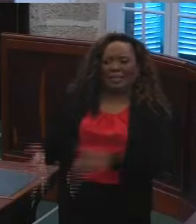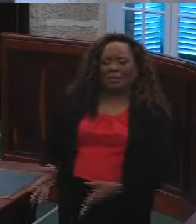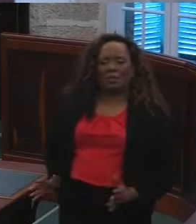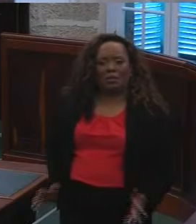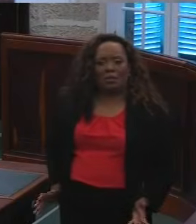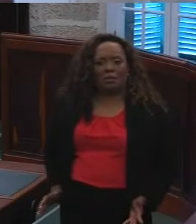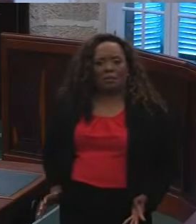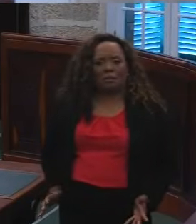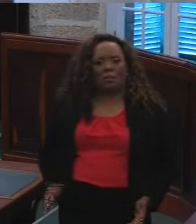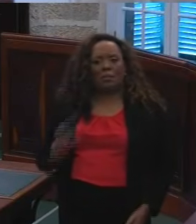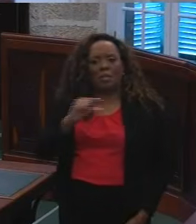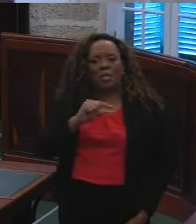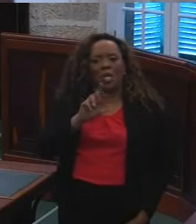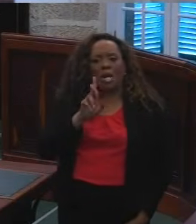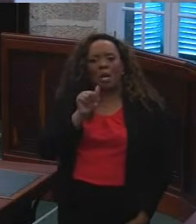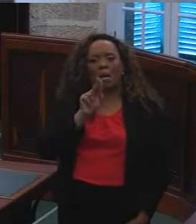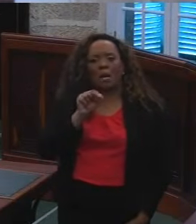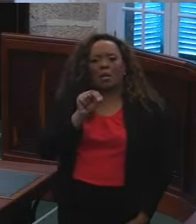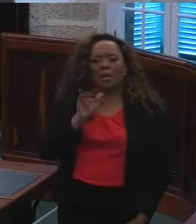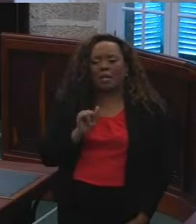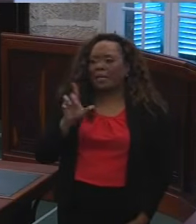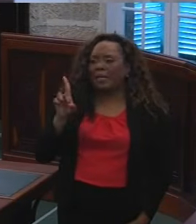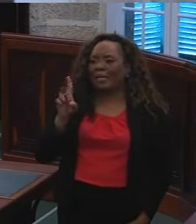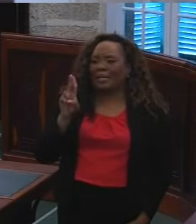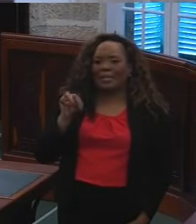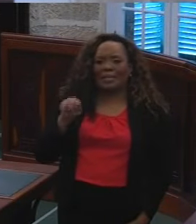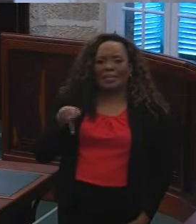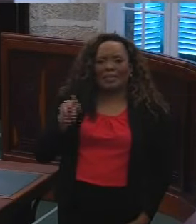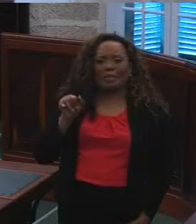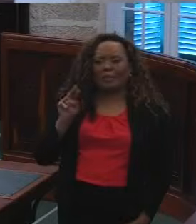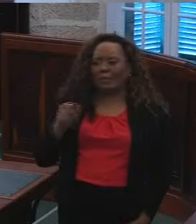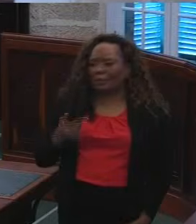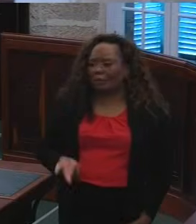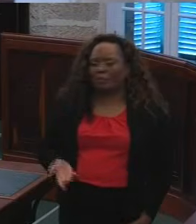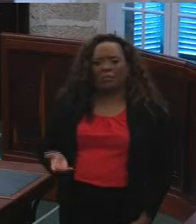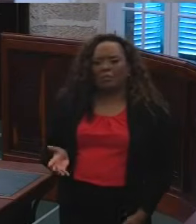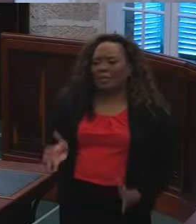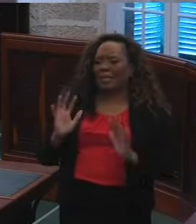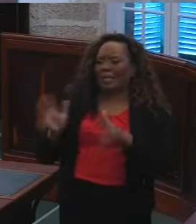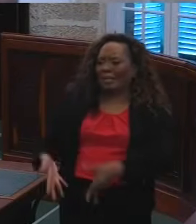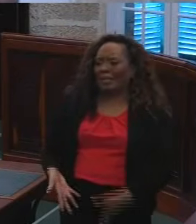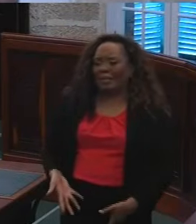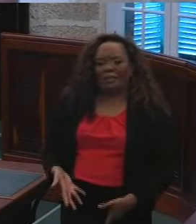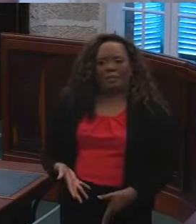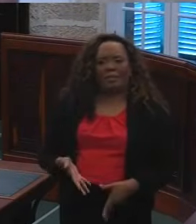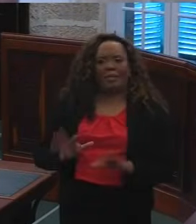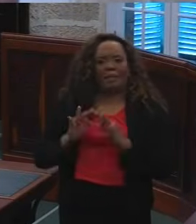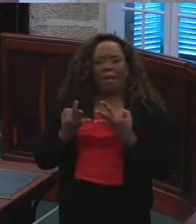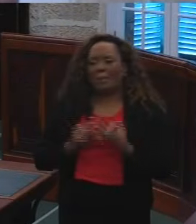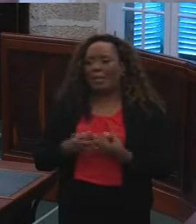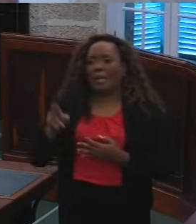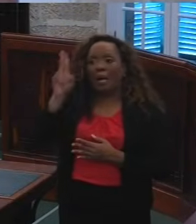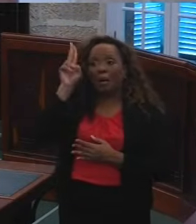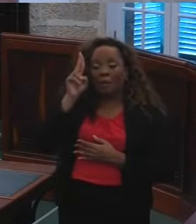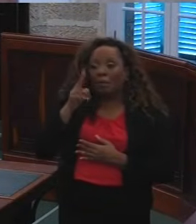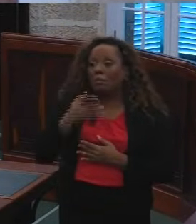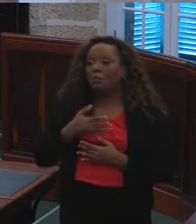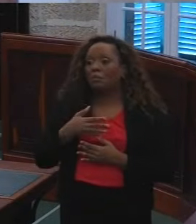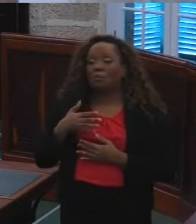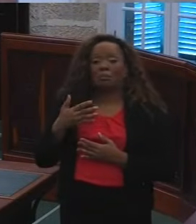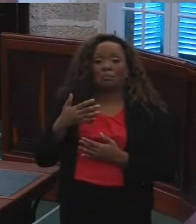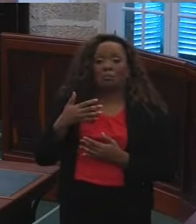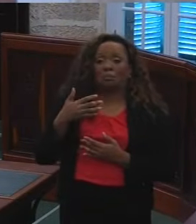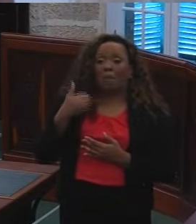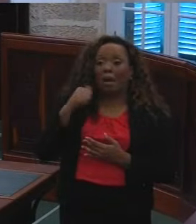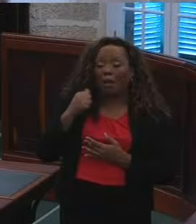dumping, where you leave your mother, your father, your uncle, someone close to you, in the hospital